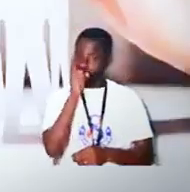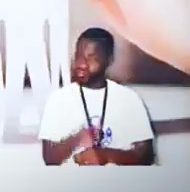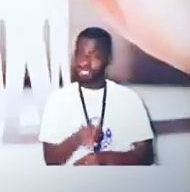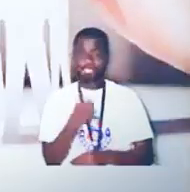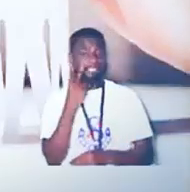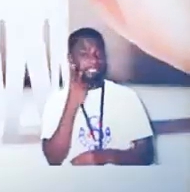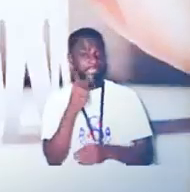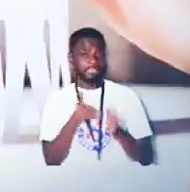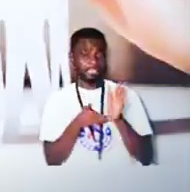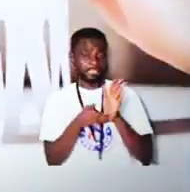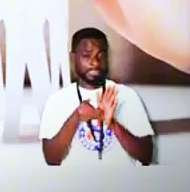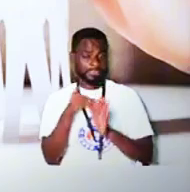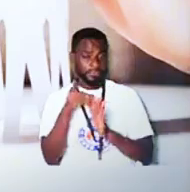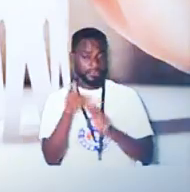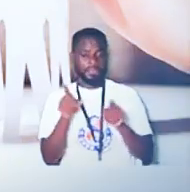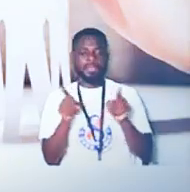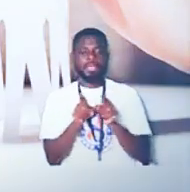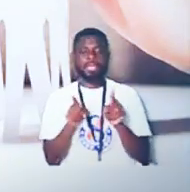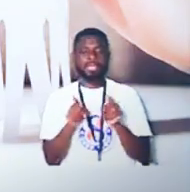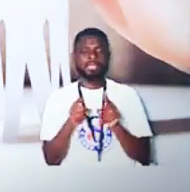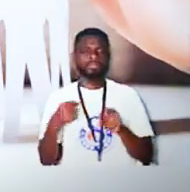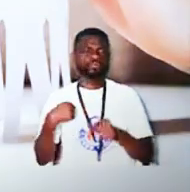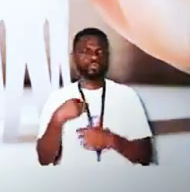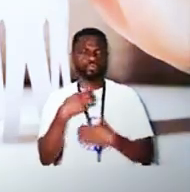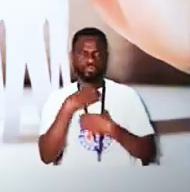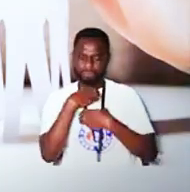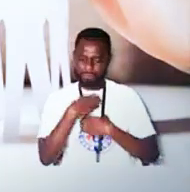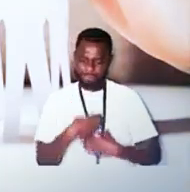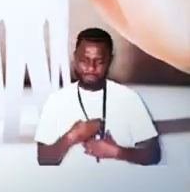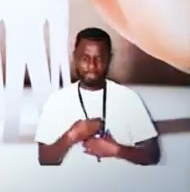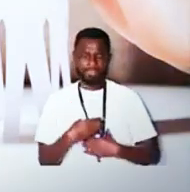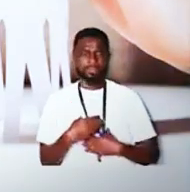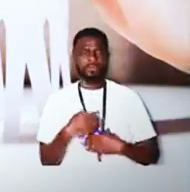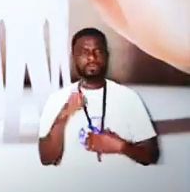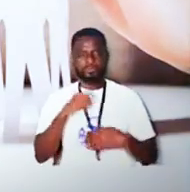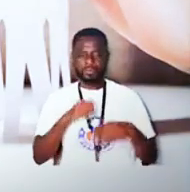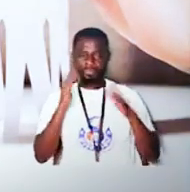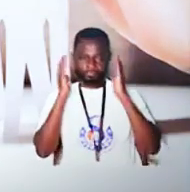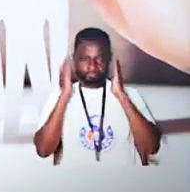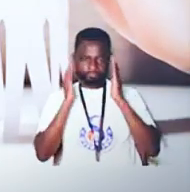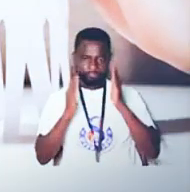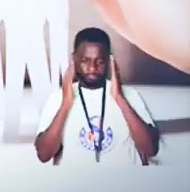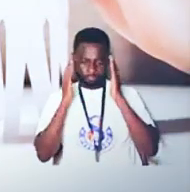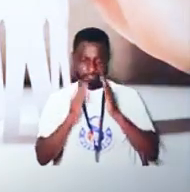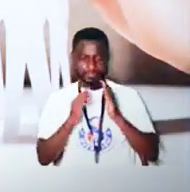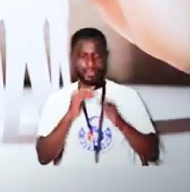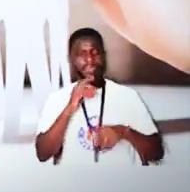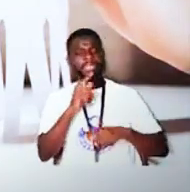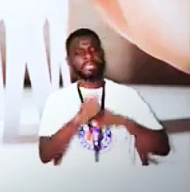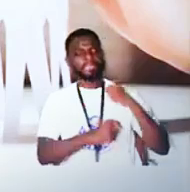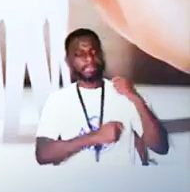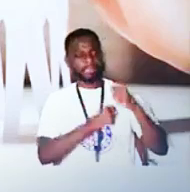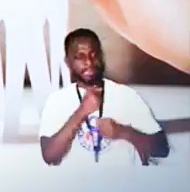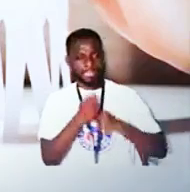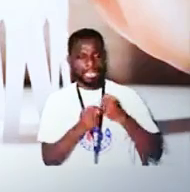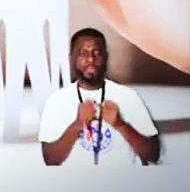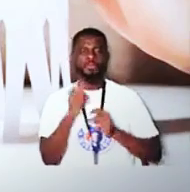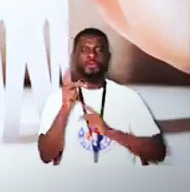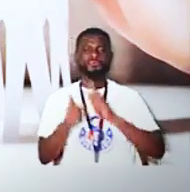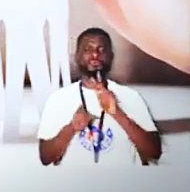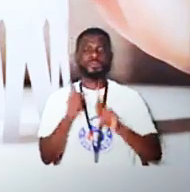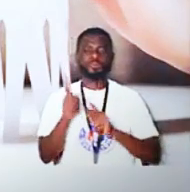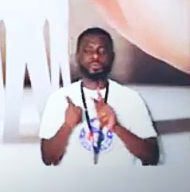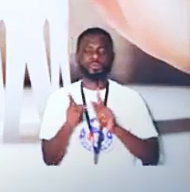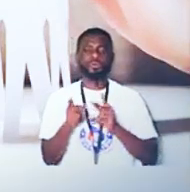development as we desire, we need to pay attention to the kind of people we want to become